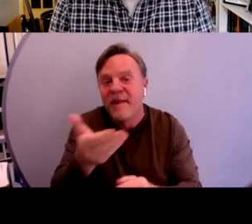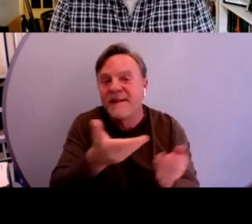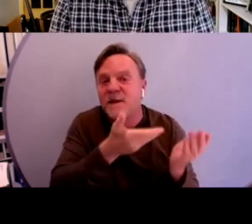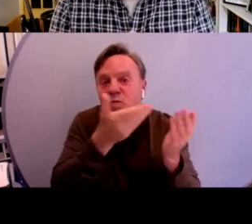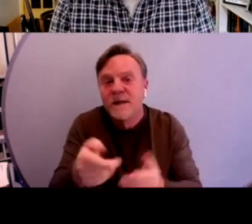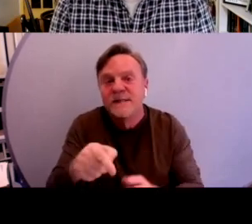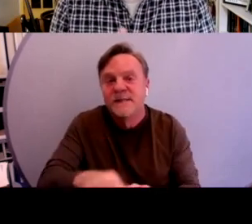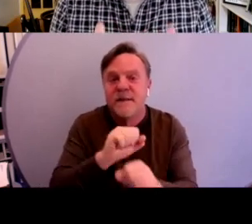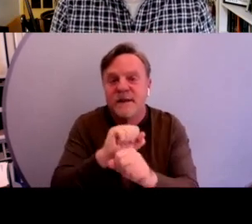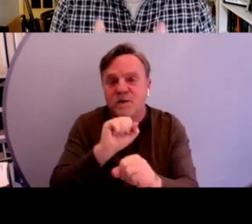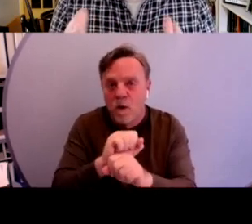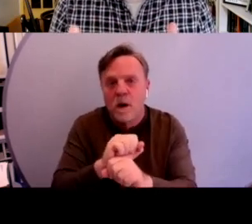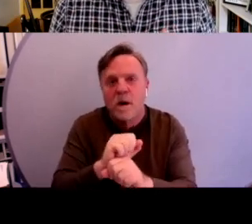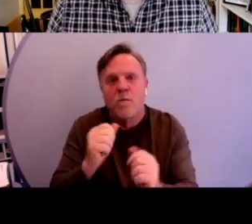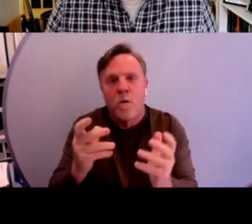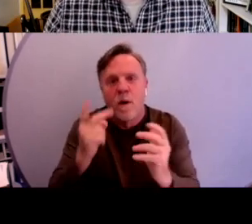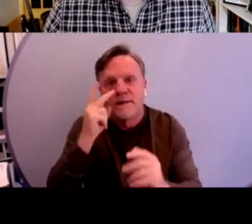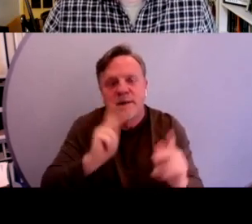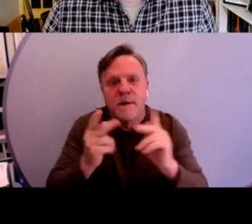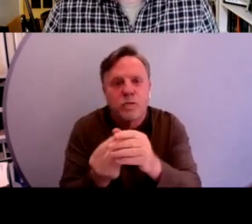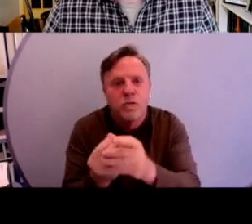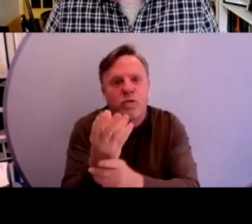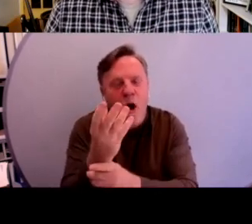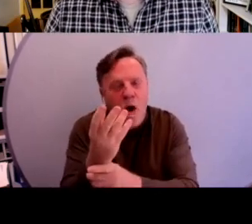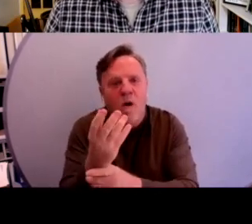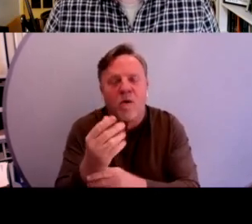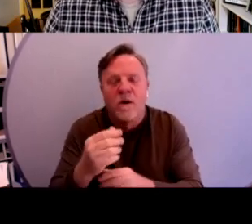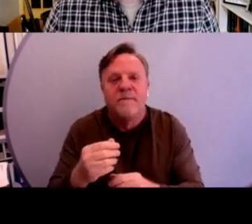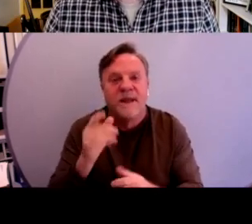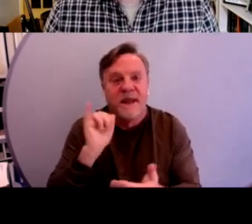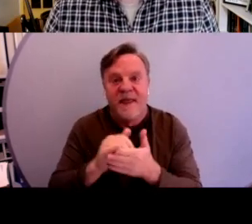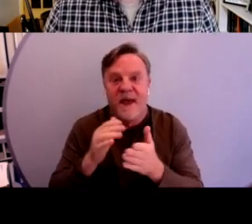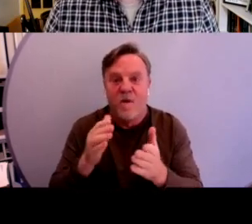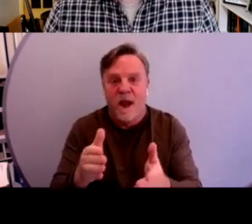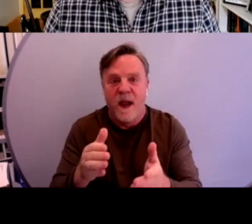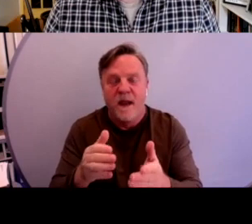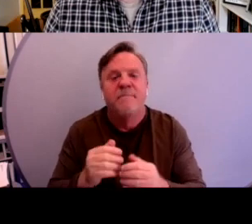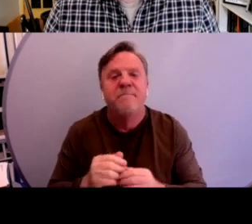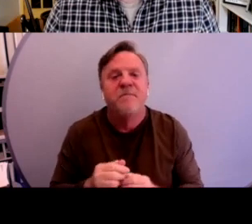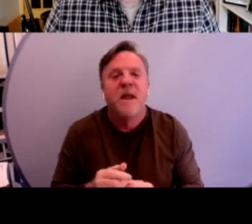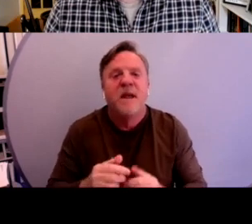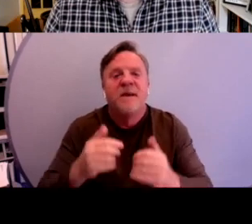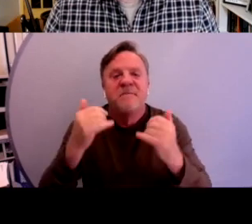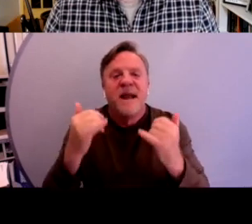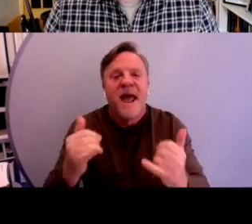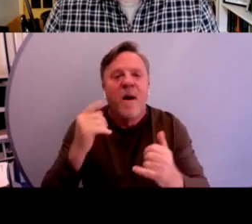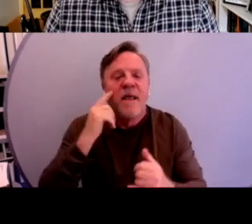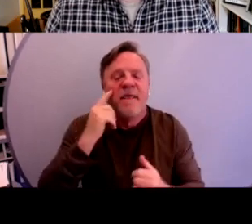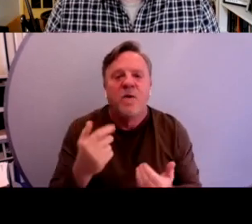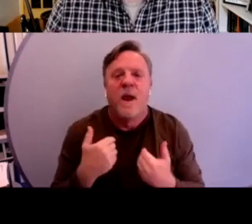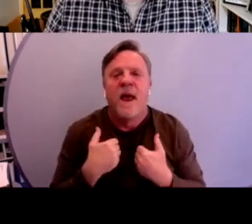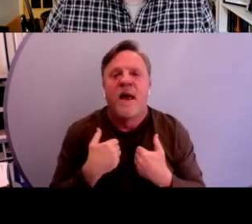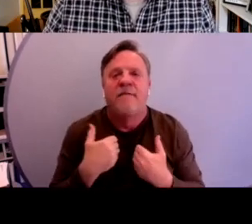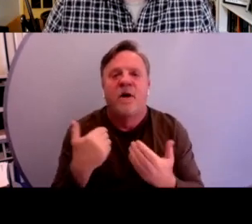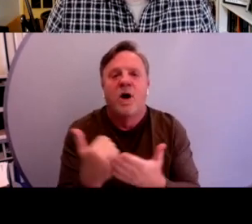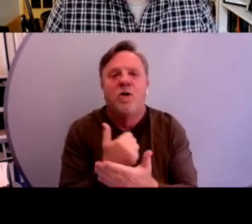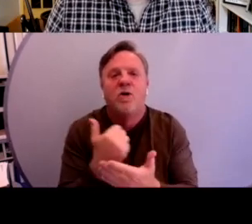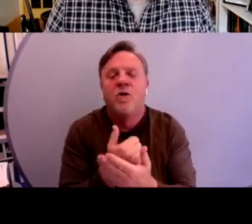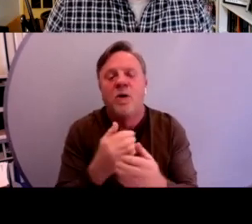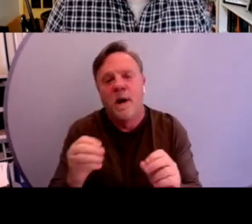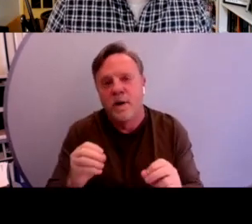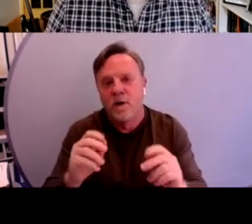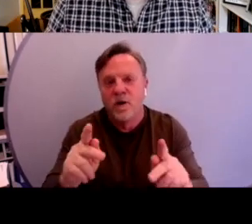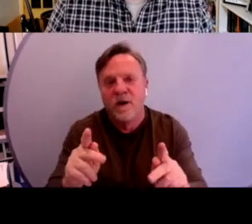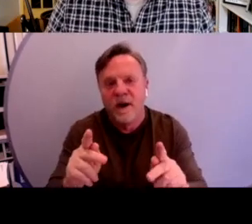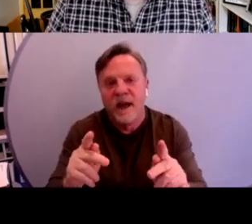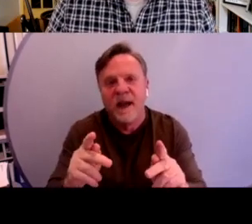work, to see people grow and flourish in that way. But now I think we have new opportunities